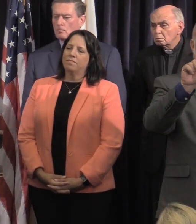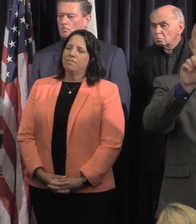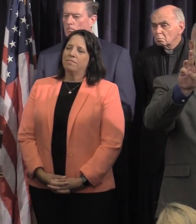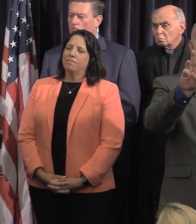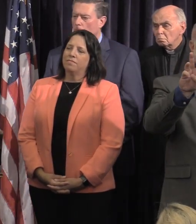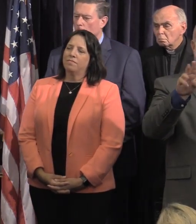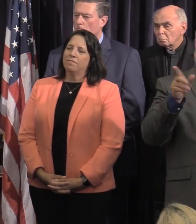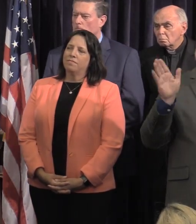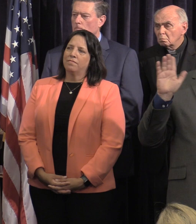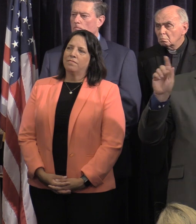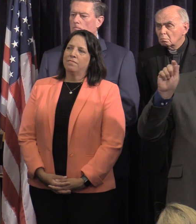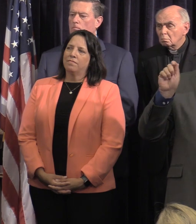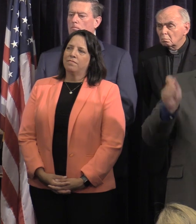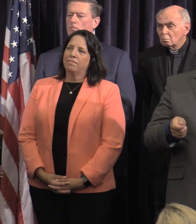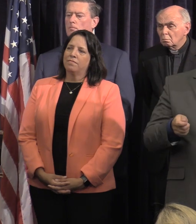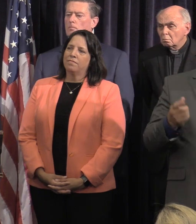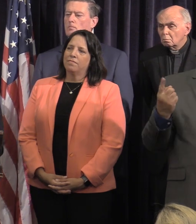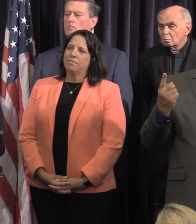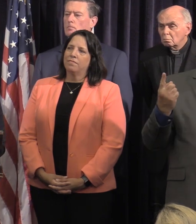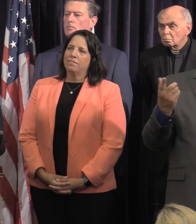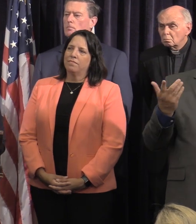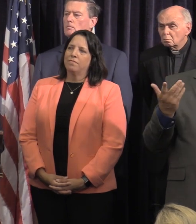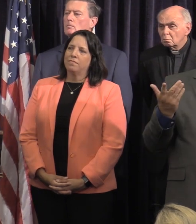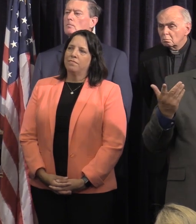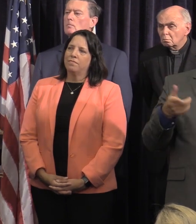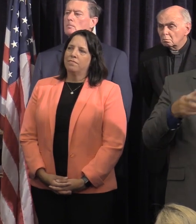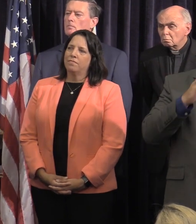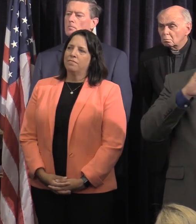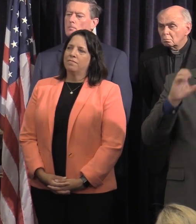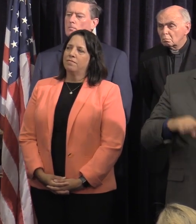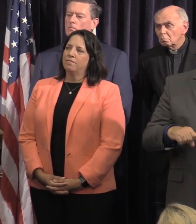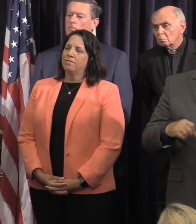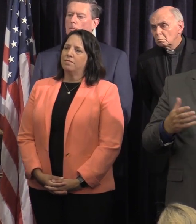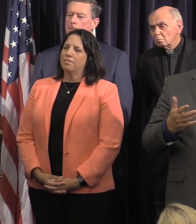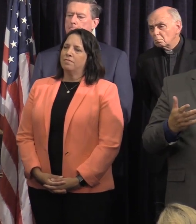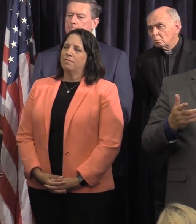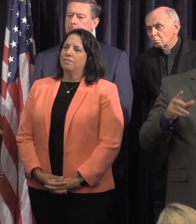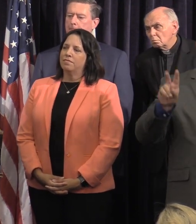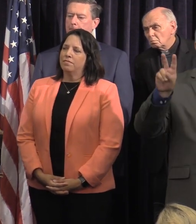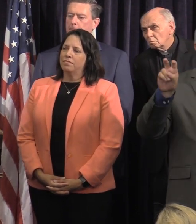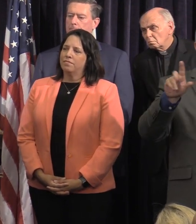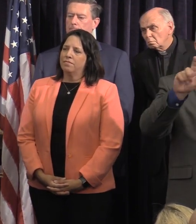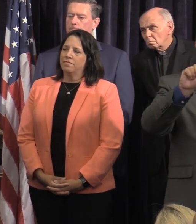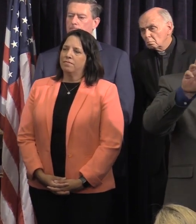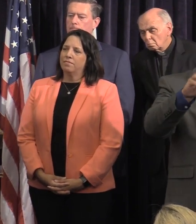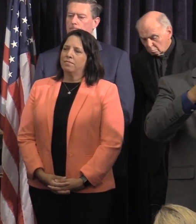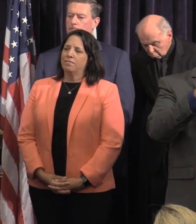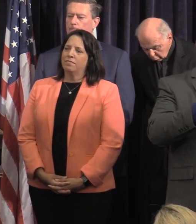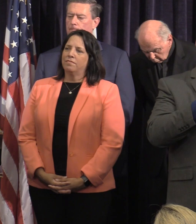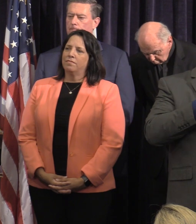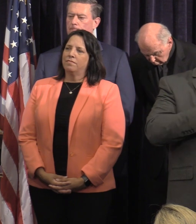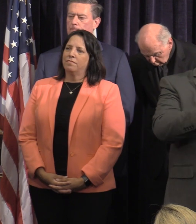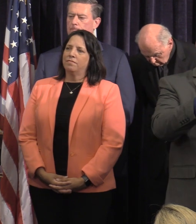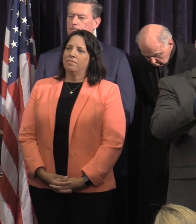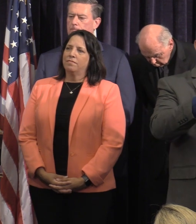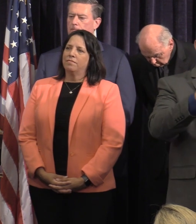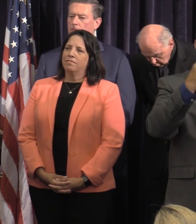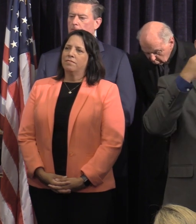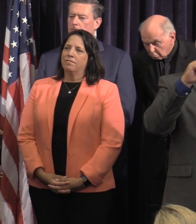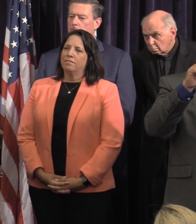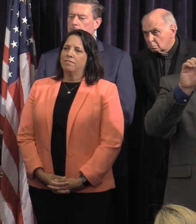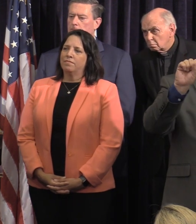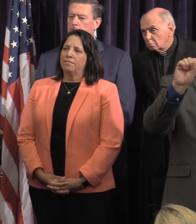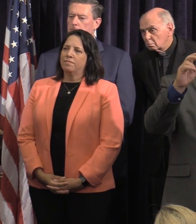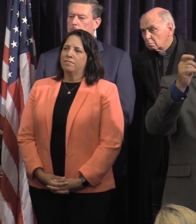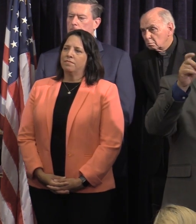No, I was never going to, and nor do I have the authority to end right to shelter in the state. I do want to make clear, and that part of what this is